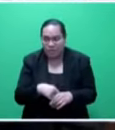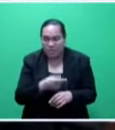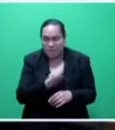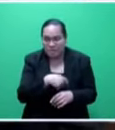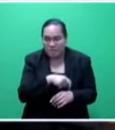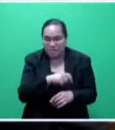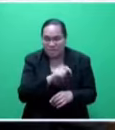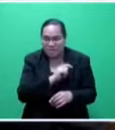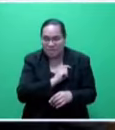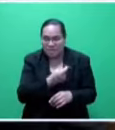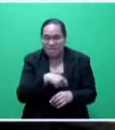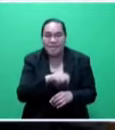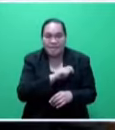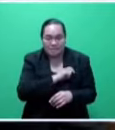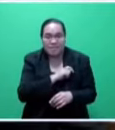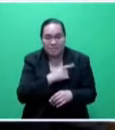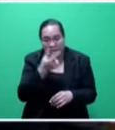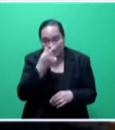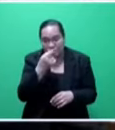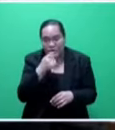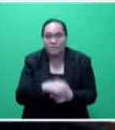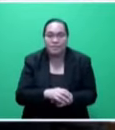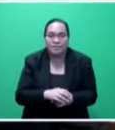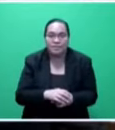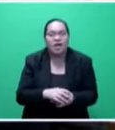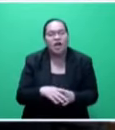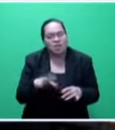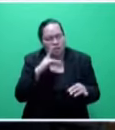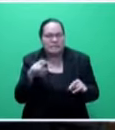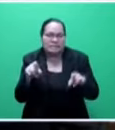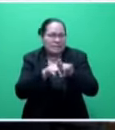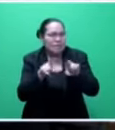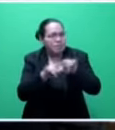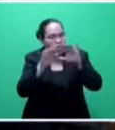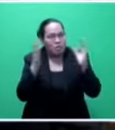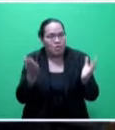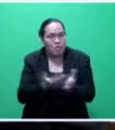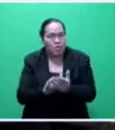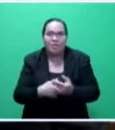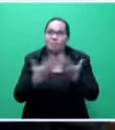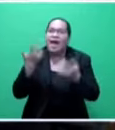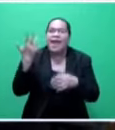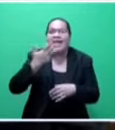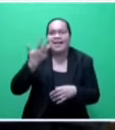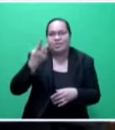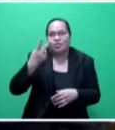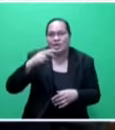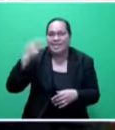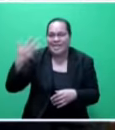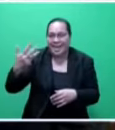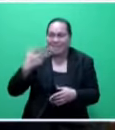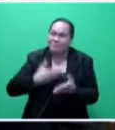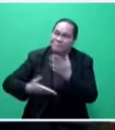world. I think the other big event that would have been similar around the world would have been the Great Depression of 1929. And there